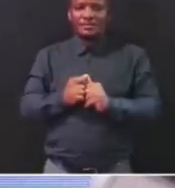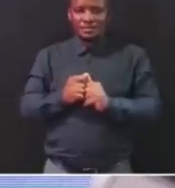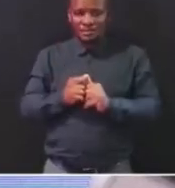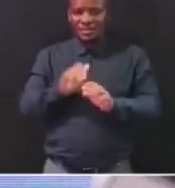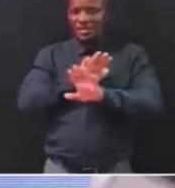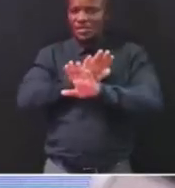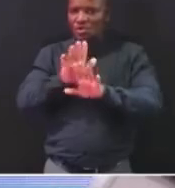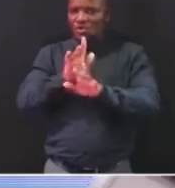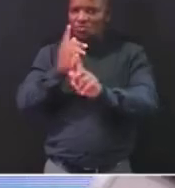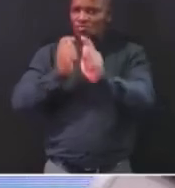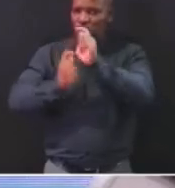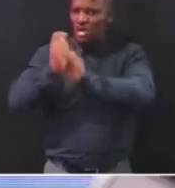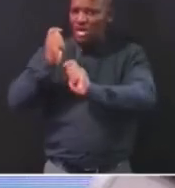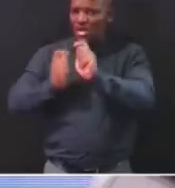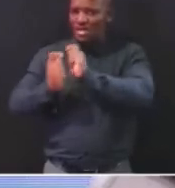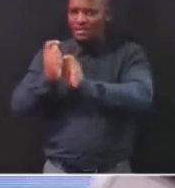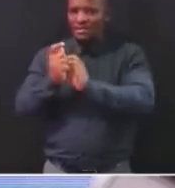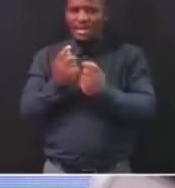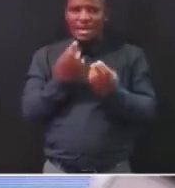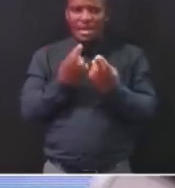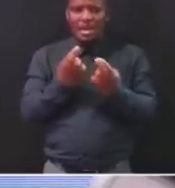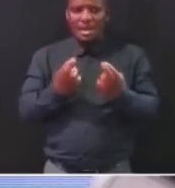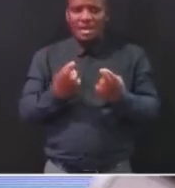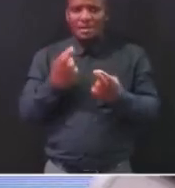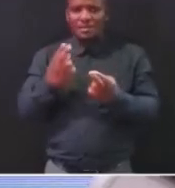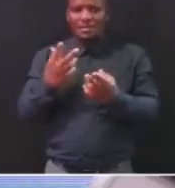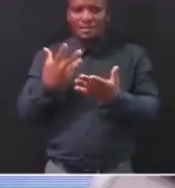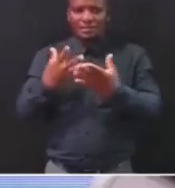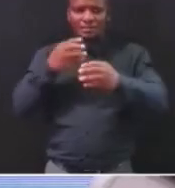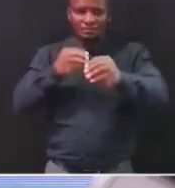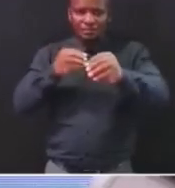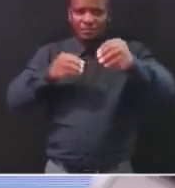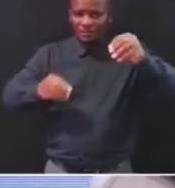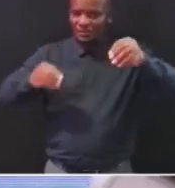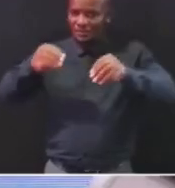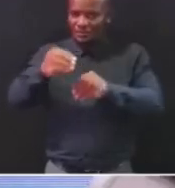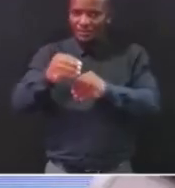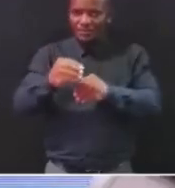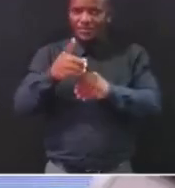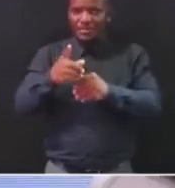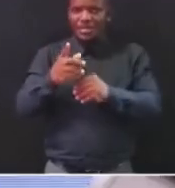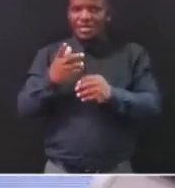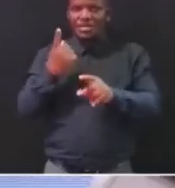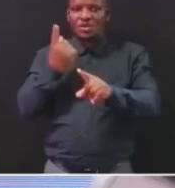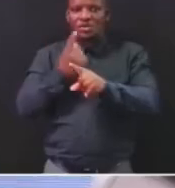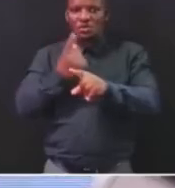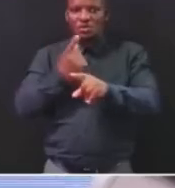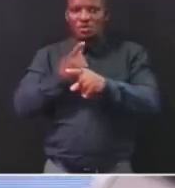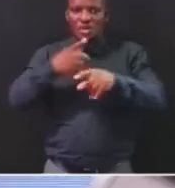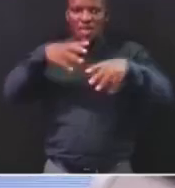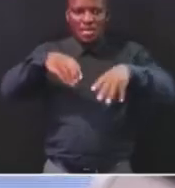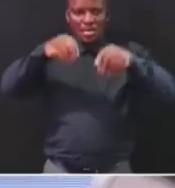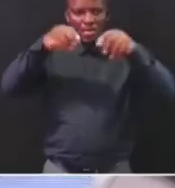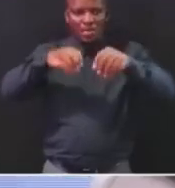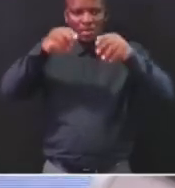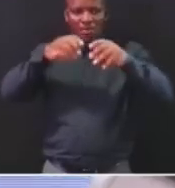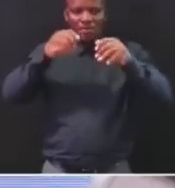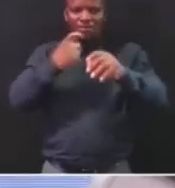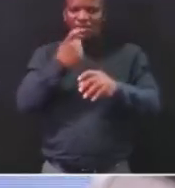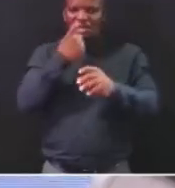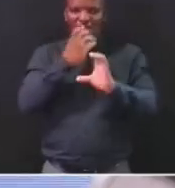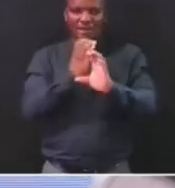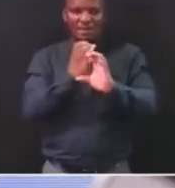non-traditional materials that replaces your ordinary brick and mortar. So these are